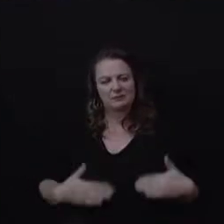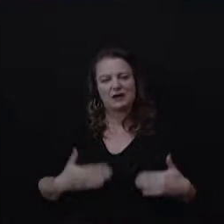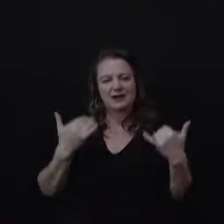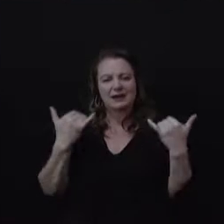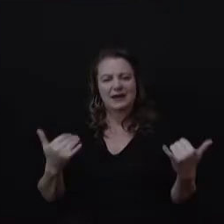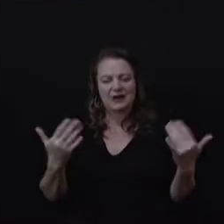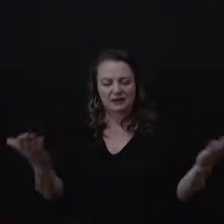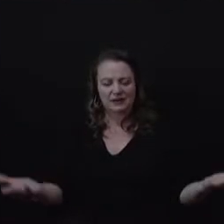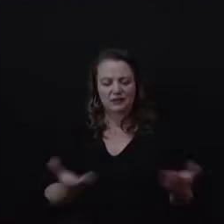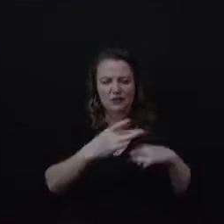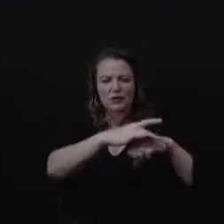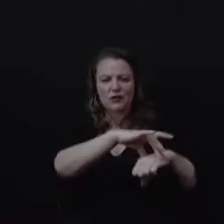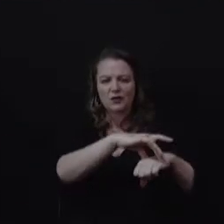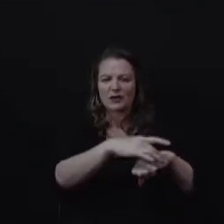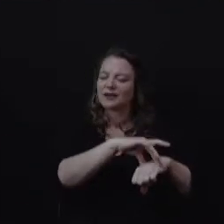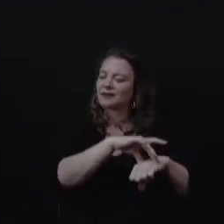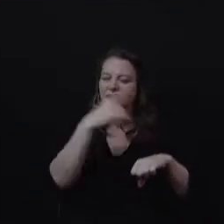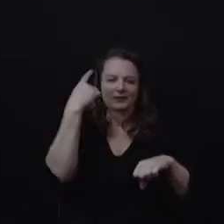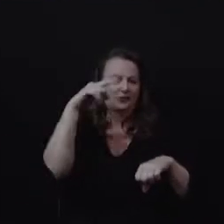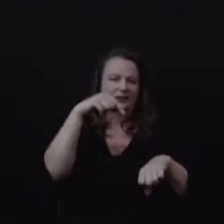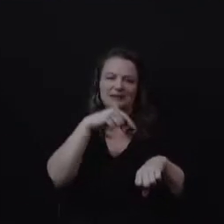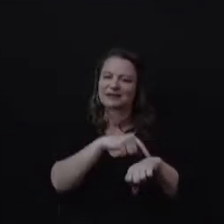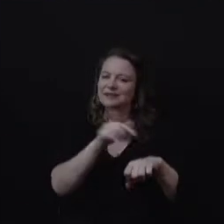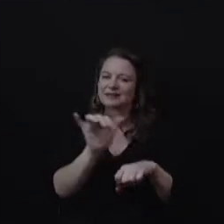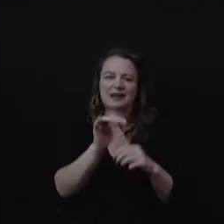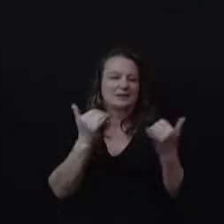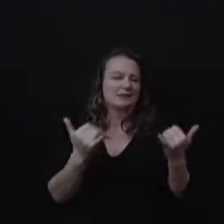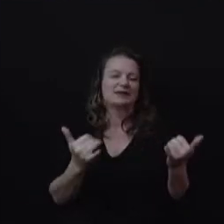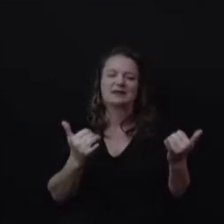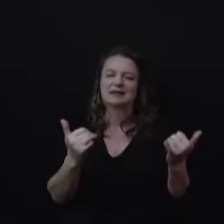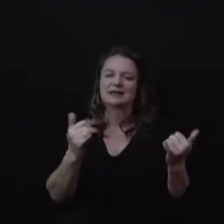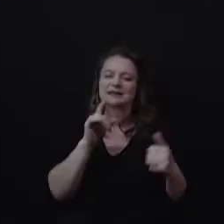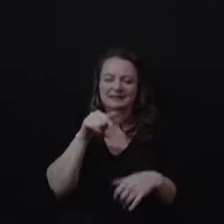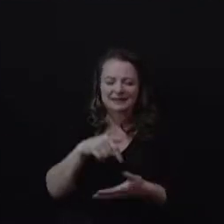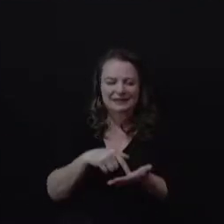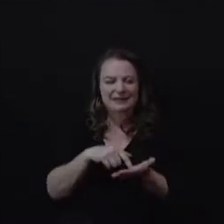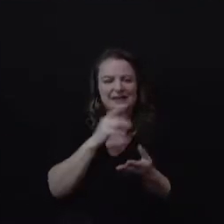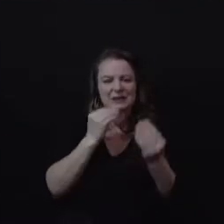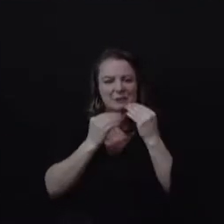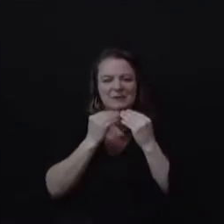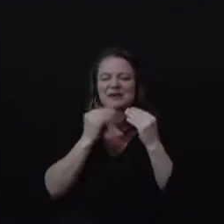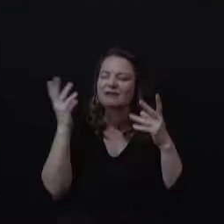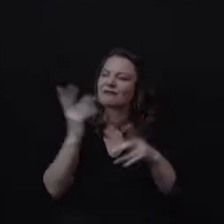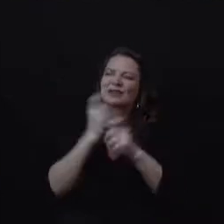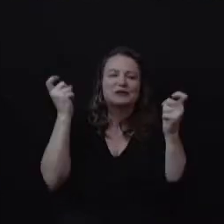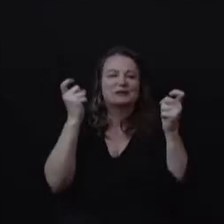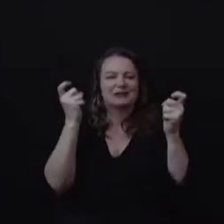the earth for such a time as this. This is the meal of victory of our God.